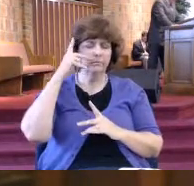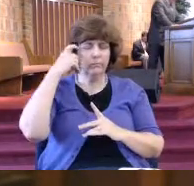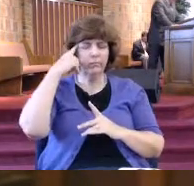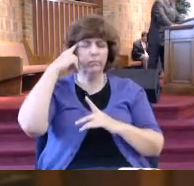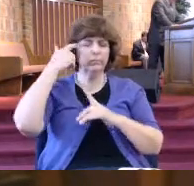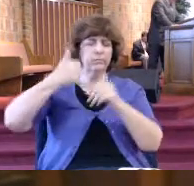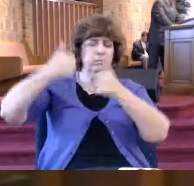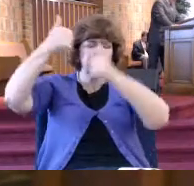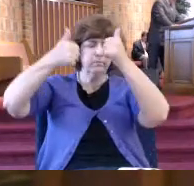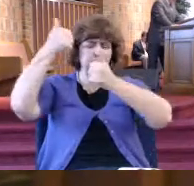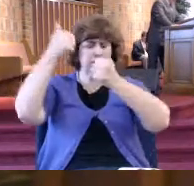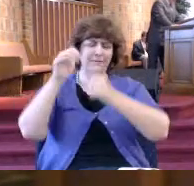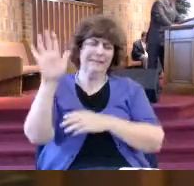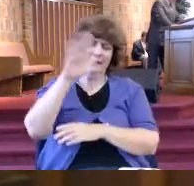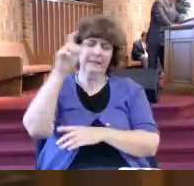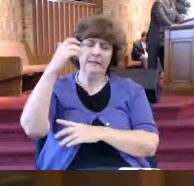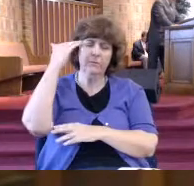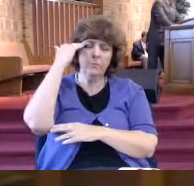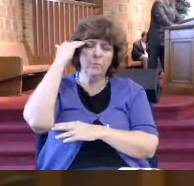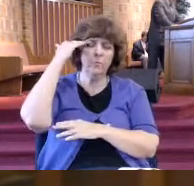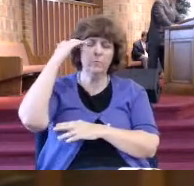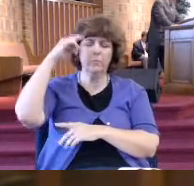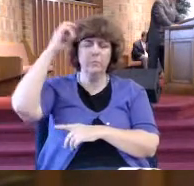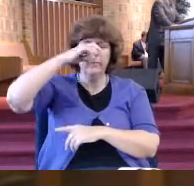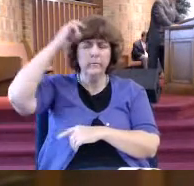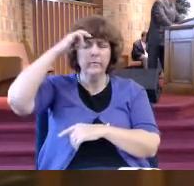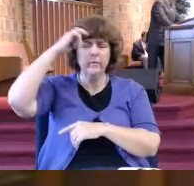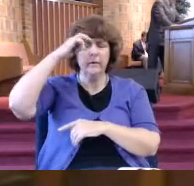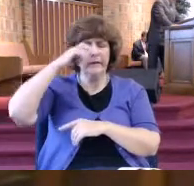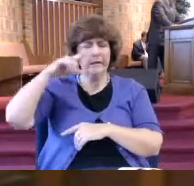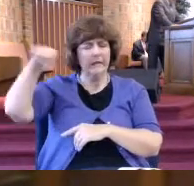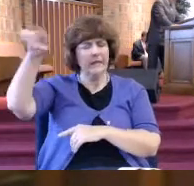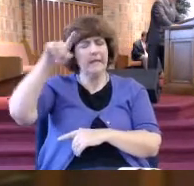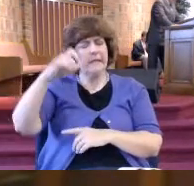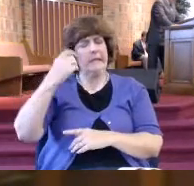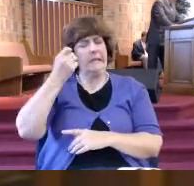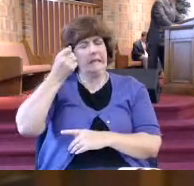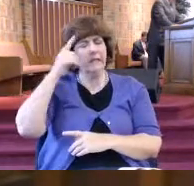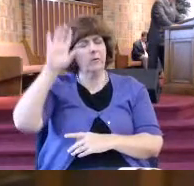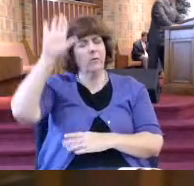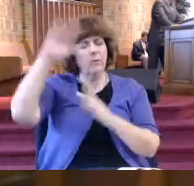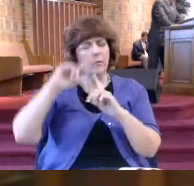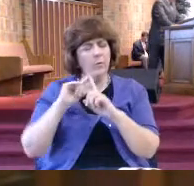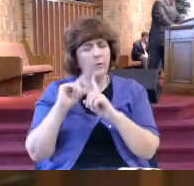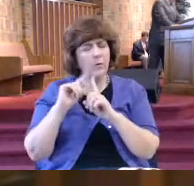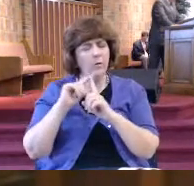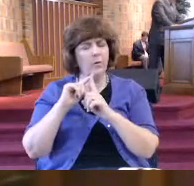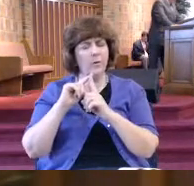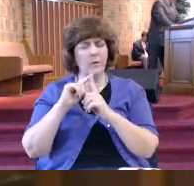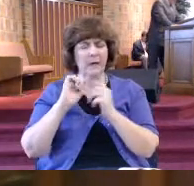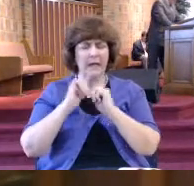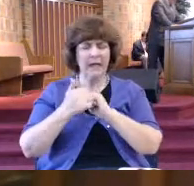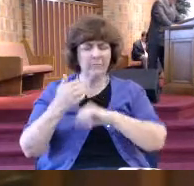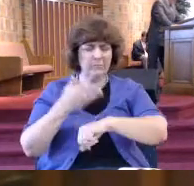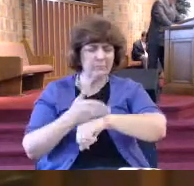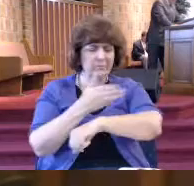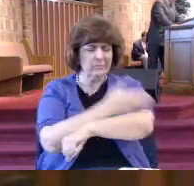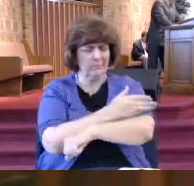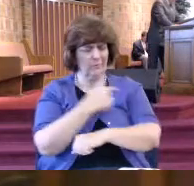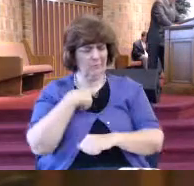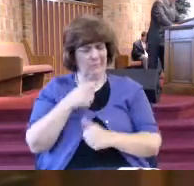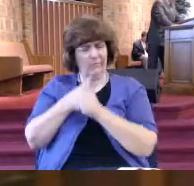you'll bless them with an understanding of your word and how our country could be better if we follow your